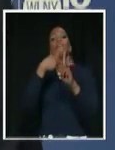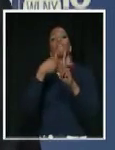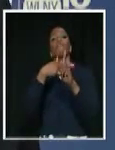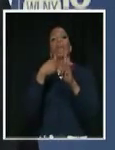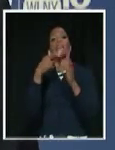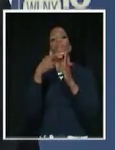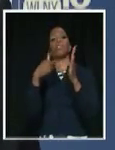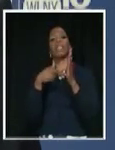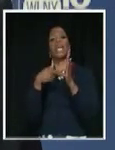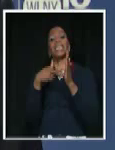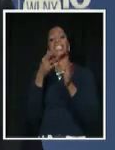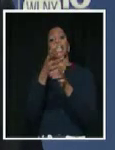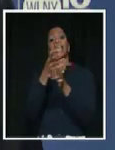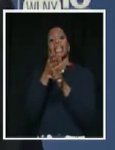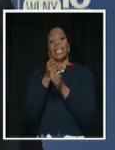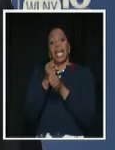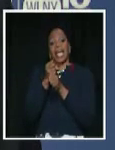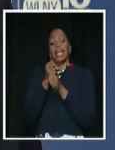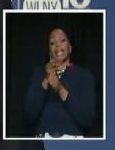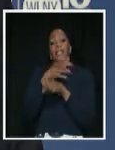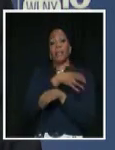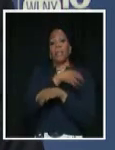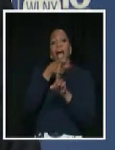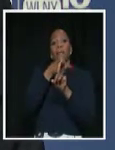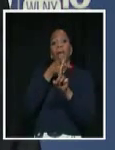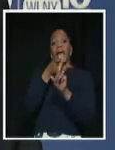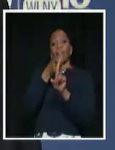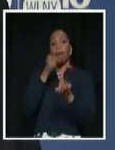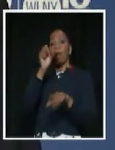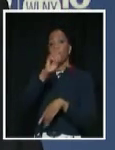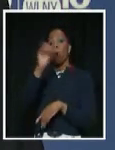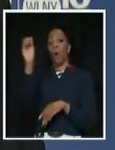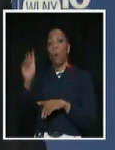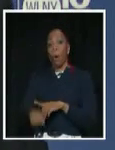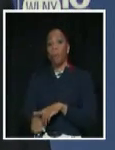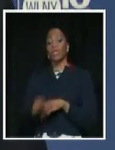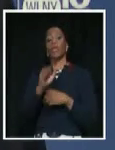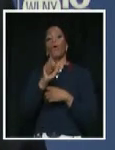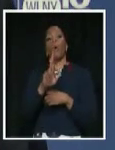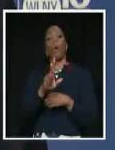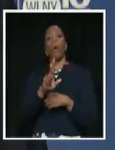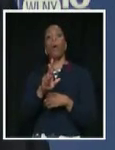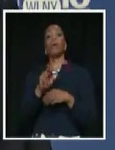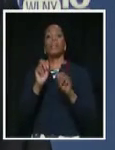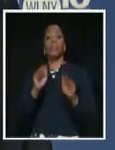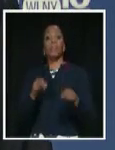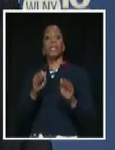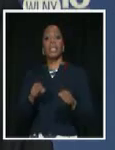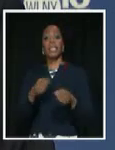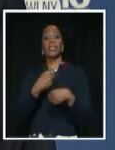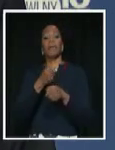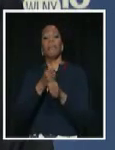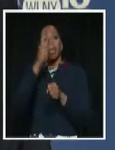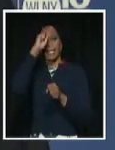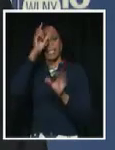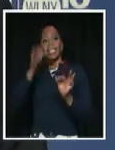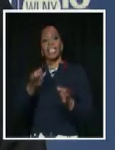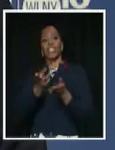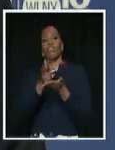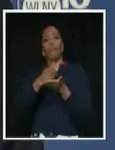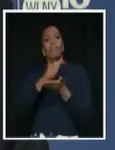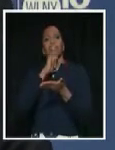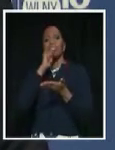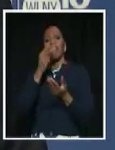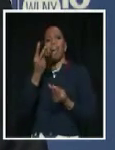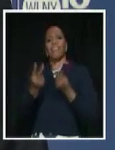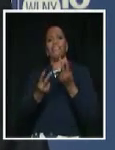gaining that power back from Albany, or the ability to make our own decisions on revenue. We shouldn't have to go to Albany on things like that. But